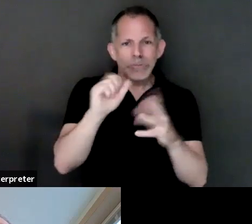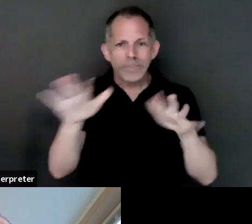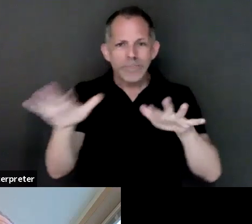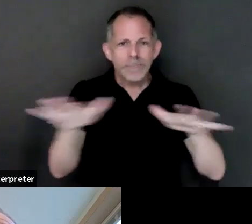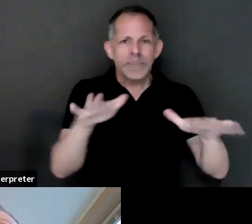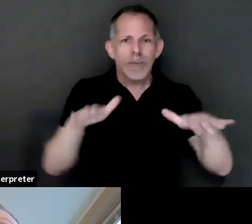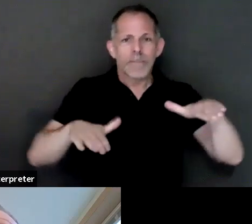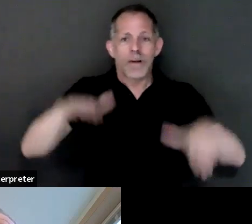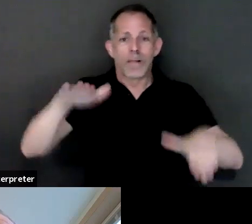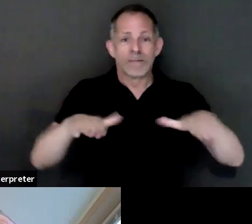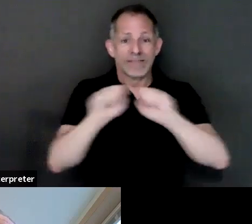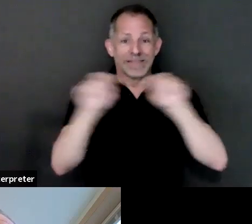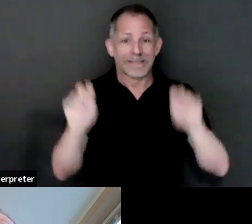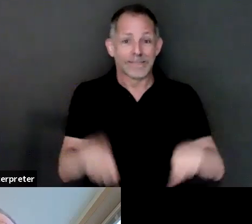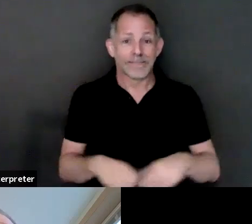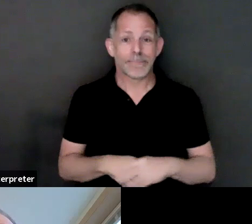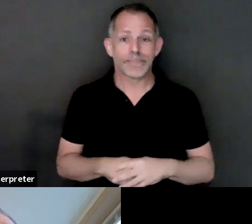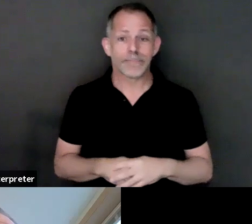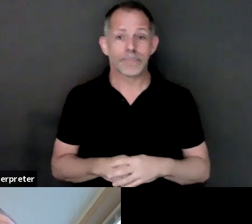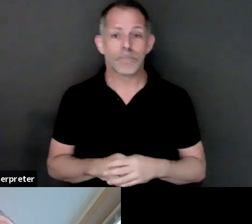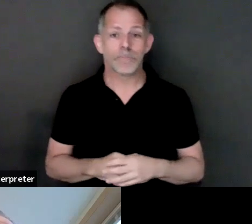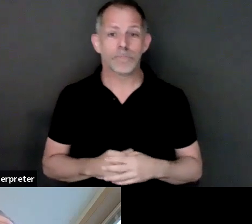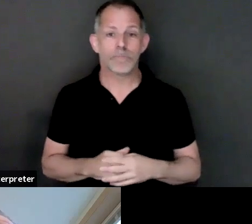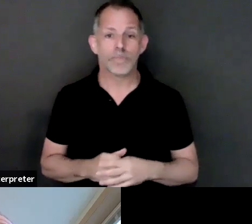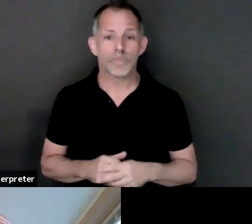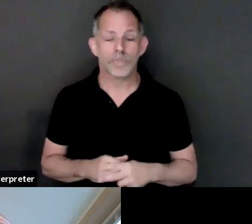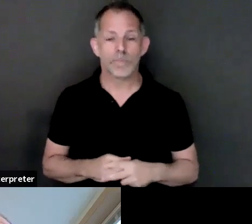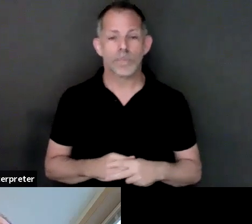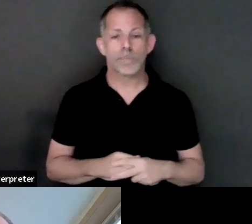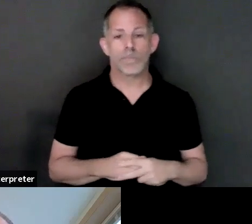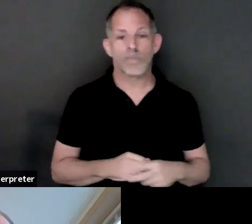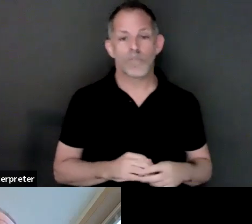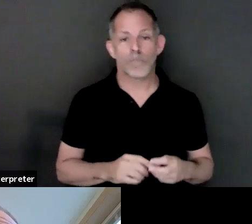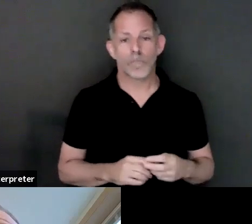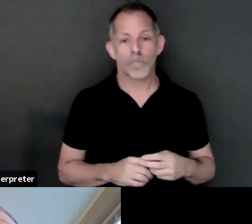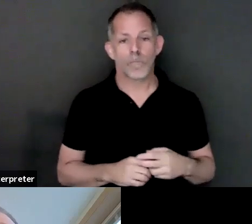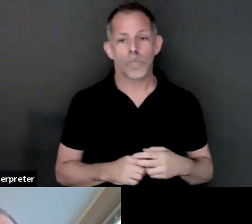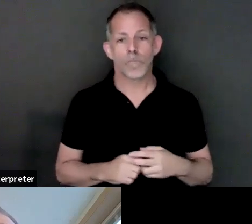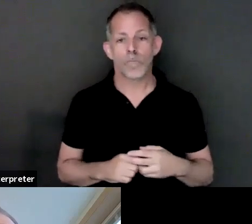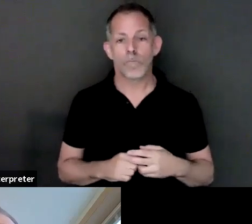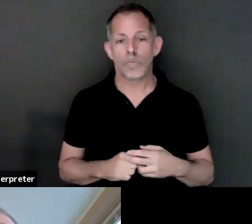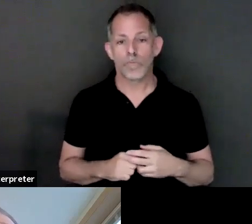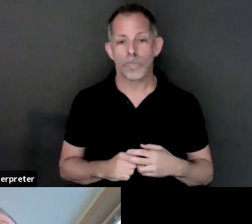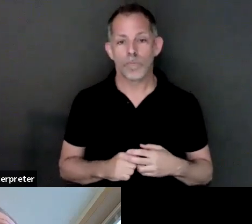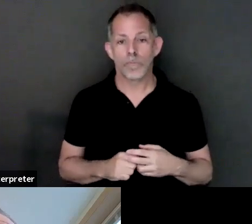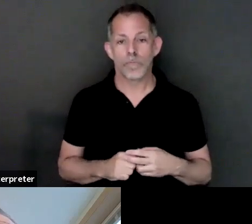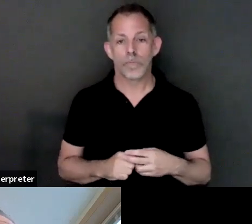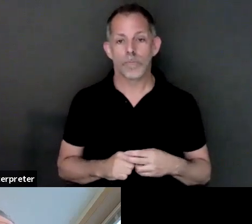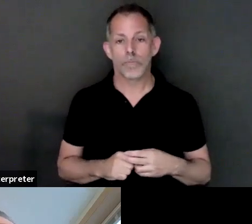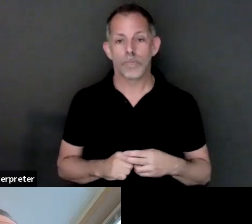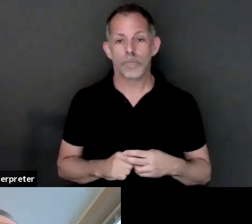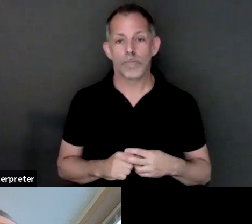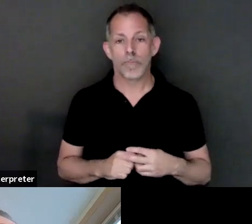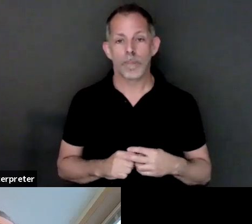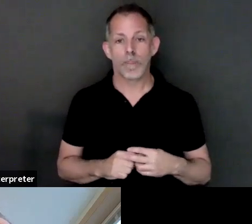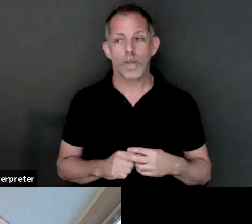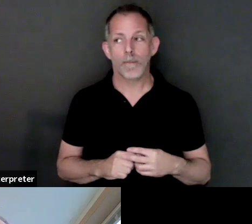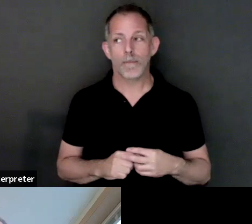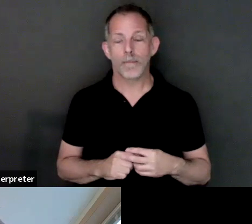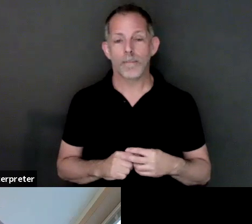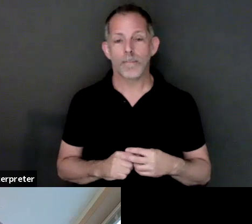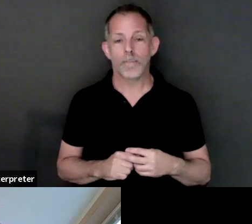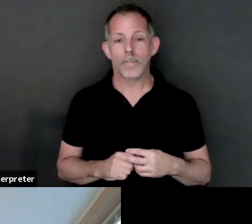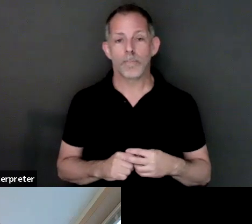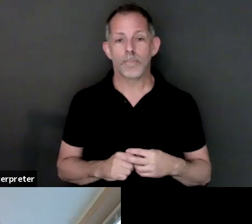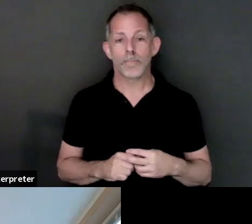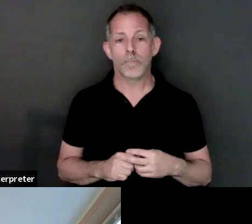minimize exacerbating the current surge of routine healthcare demands plus COVID that's hitting the